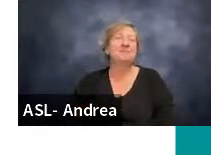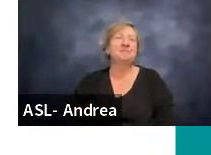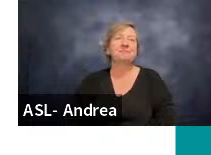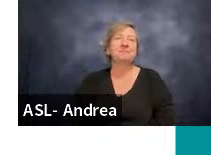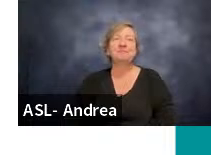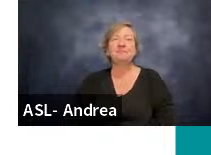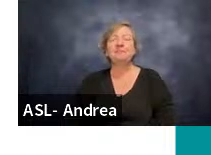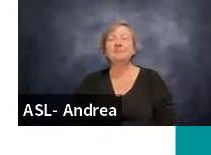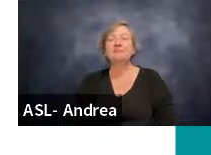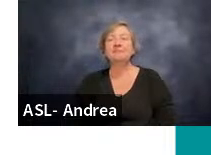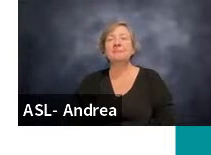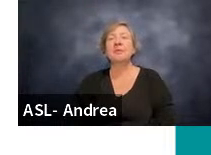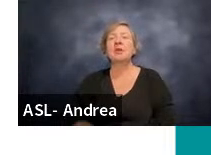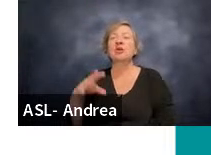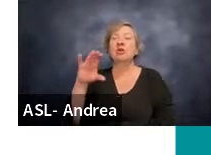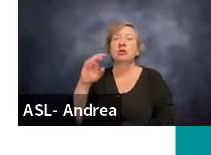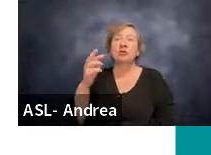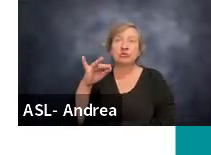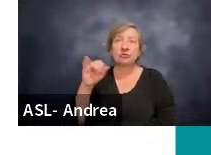As Chris mentioned,